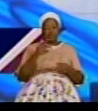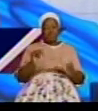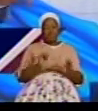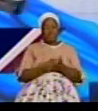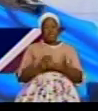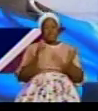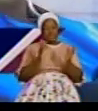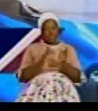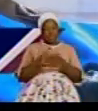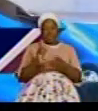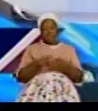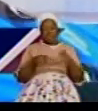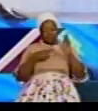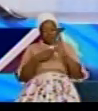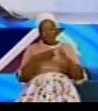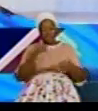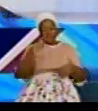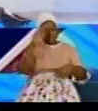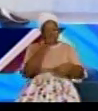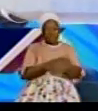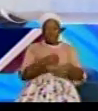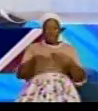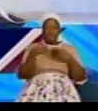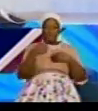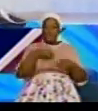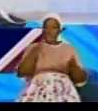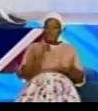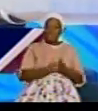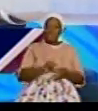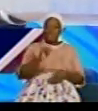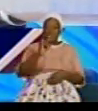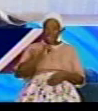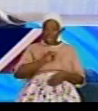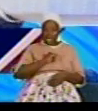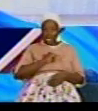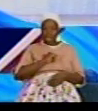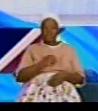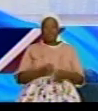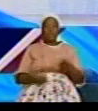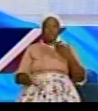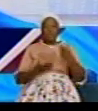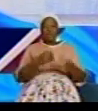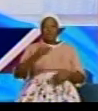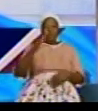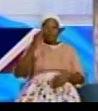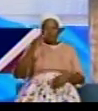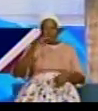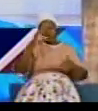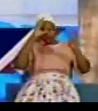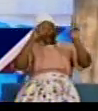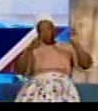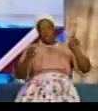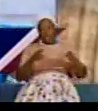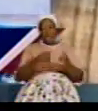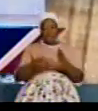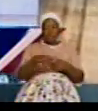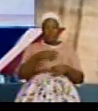Son in me, that I might preach him among the